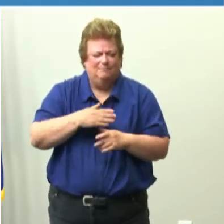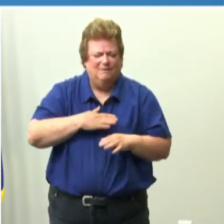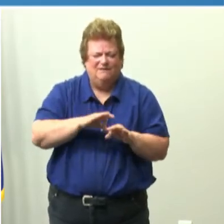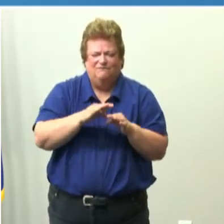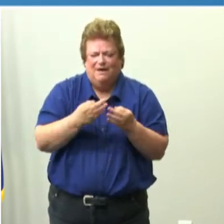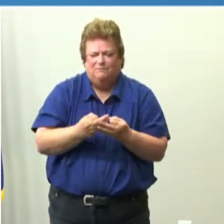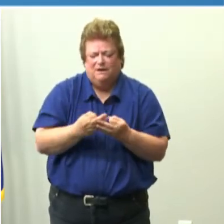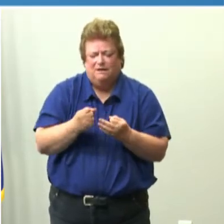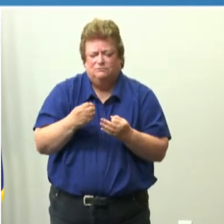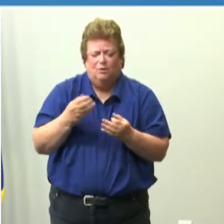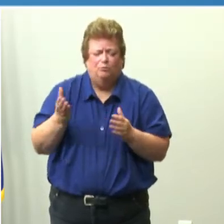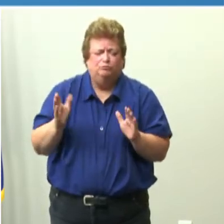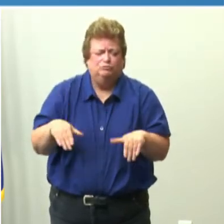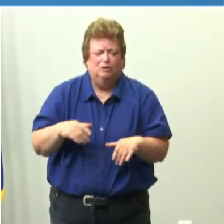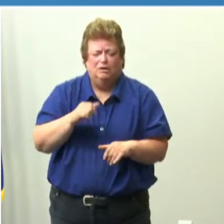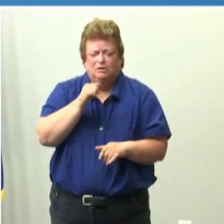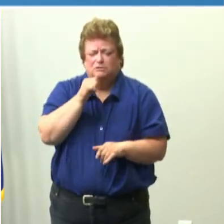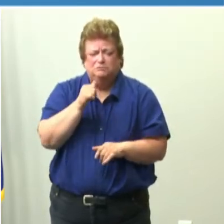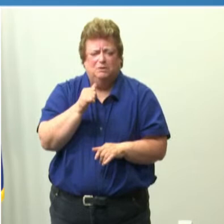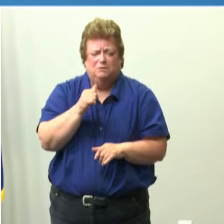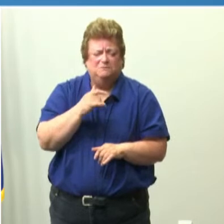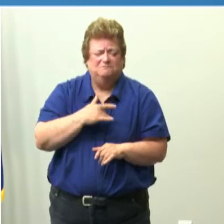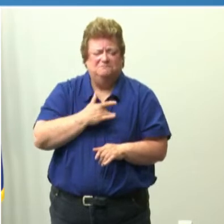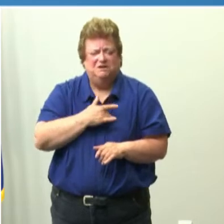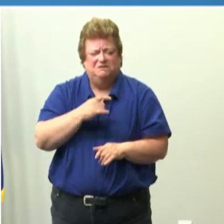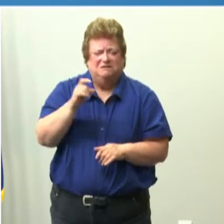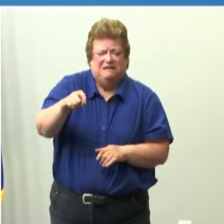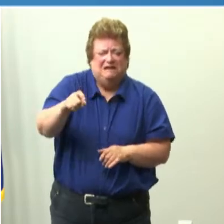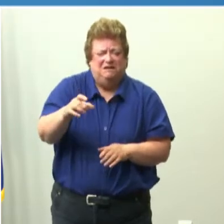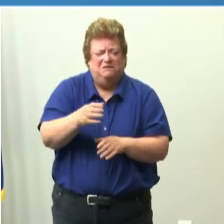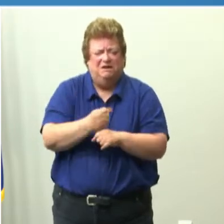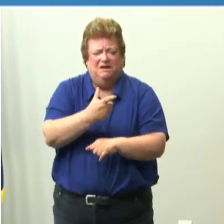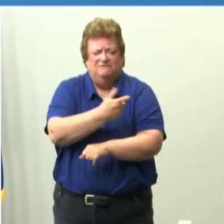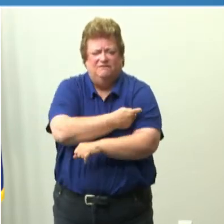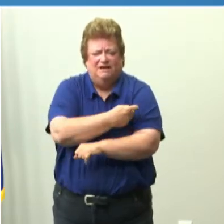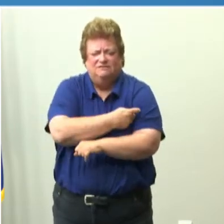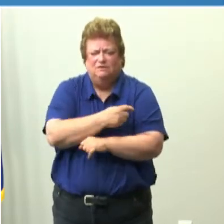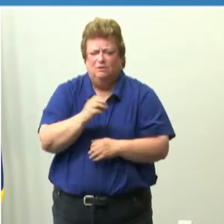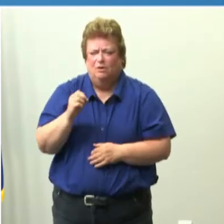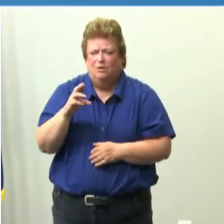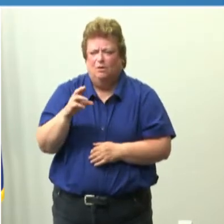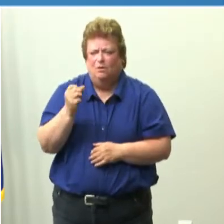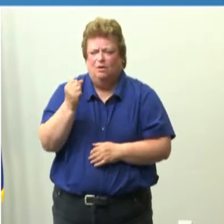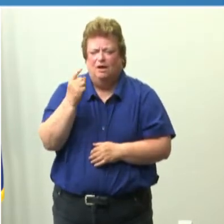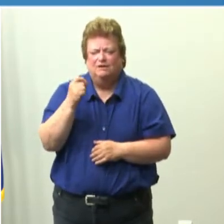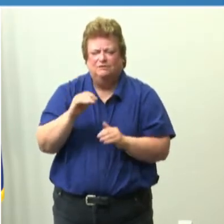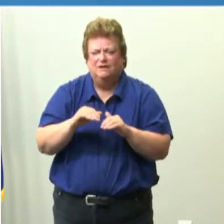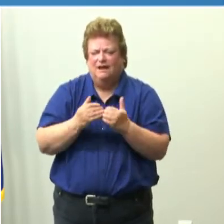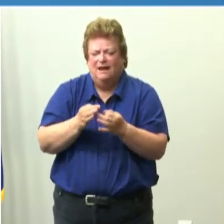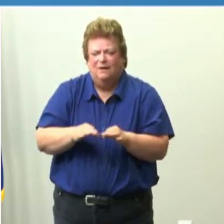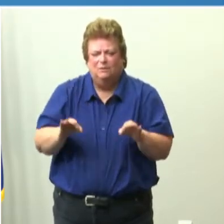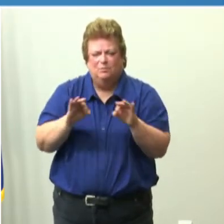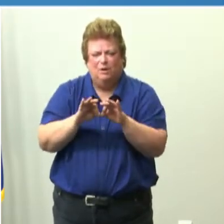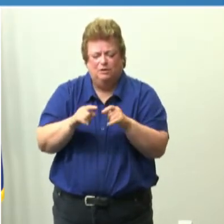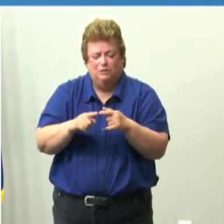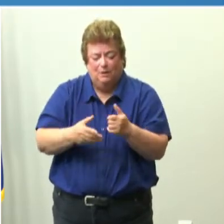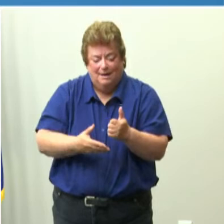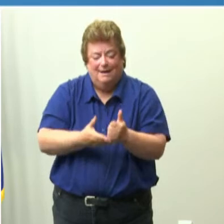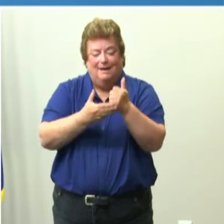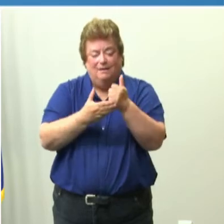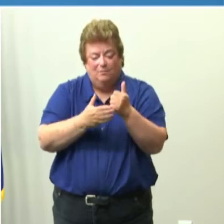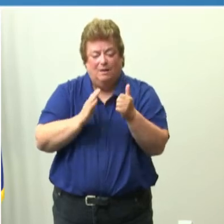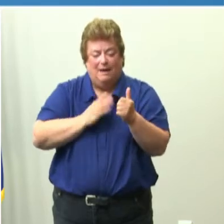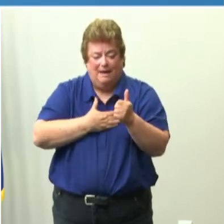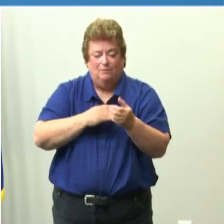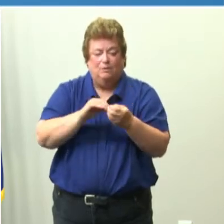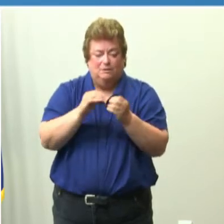so they don't see the urgency of getting vaccinated, or maybe understand how important it is to help bring our community numbers